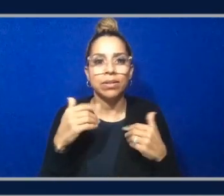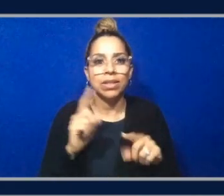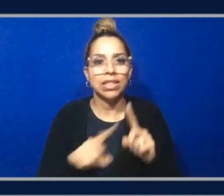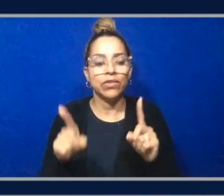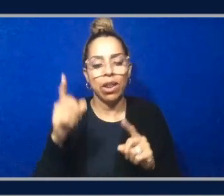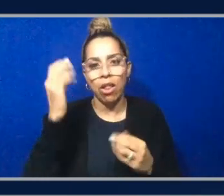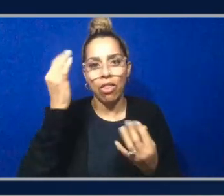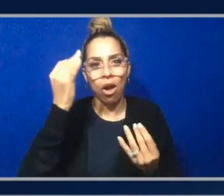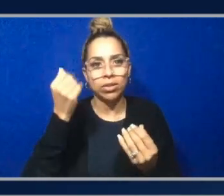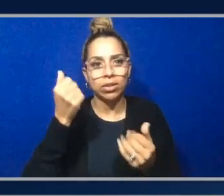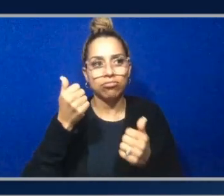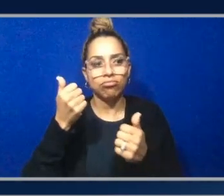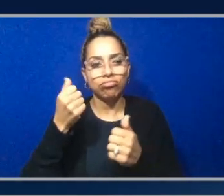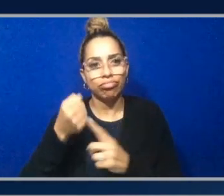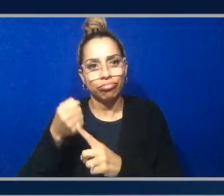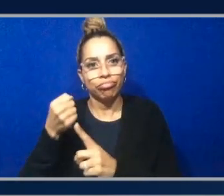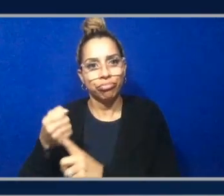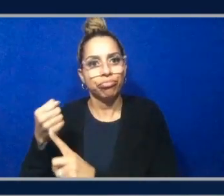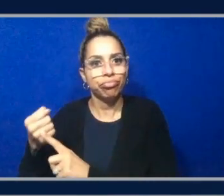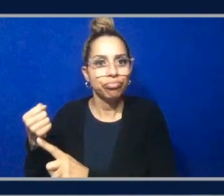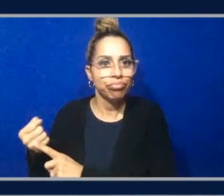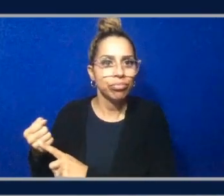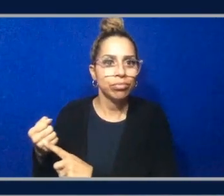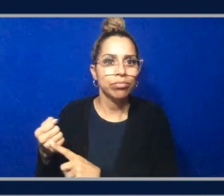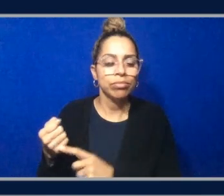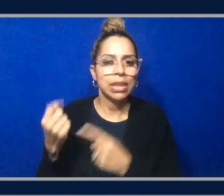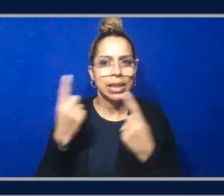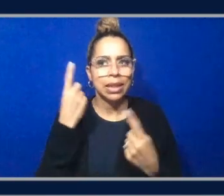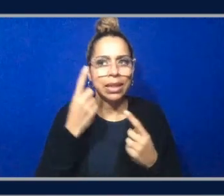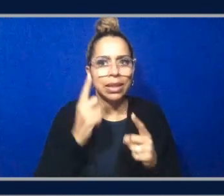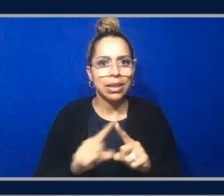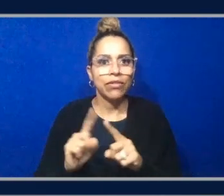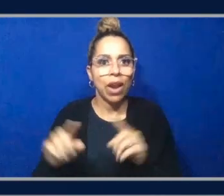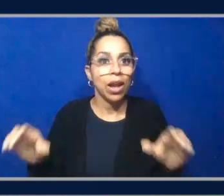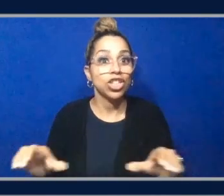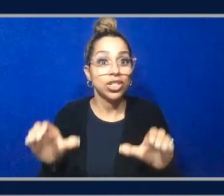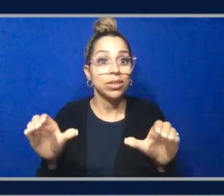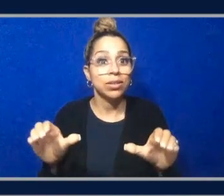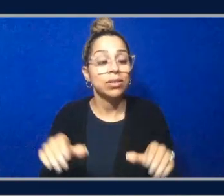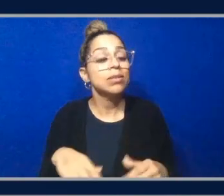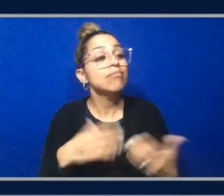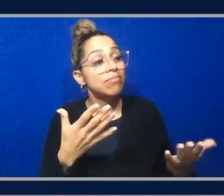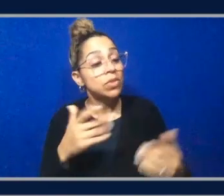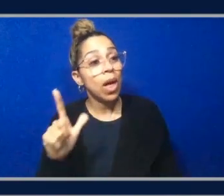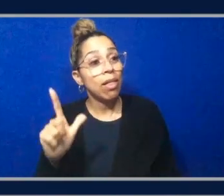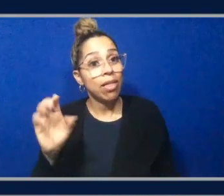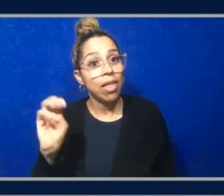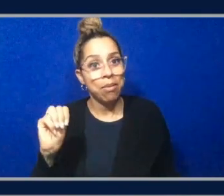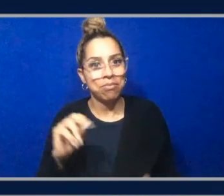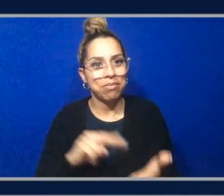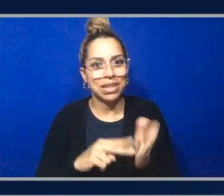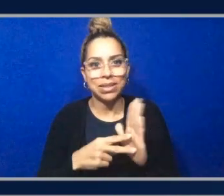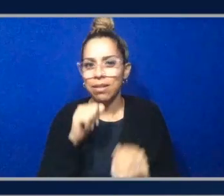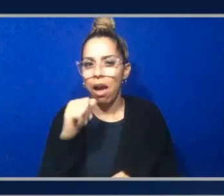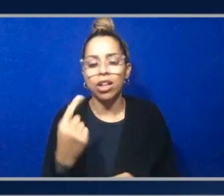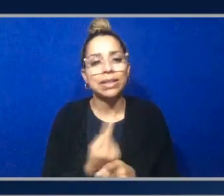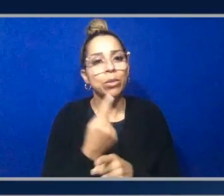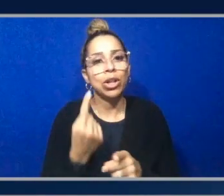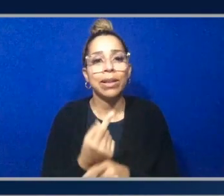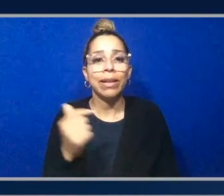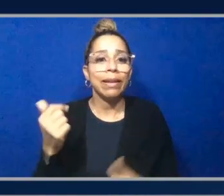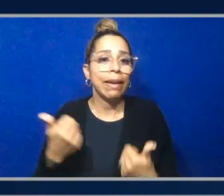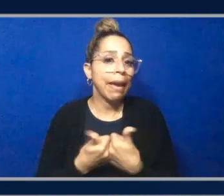thinking through the different actions that it's supposed to do. And ultimately, because it's an LLM, right? It's not your typical game AI, right? Where you like there's